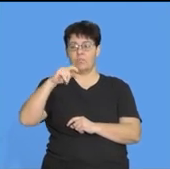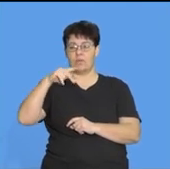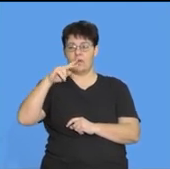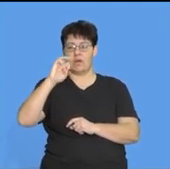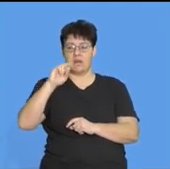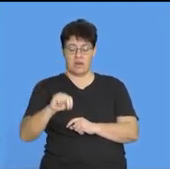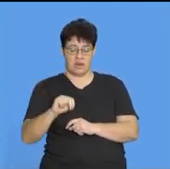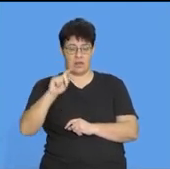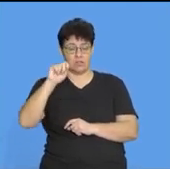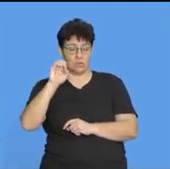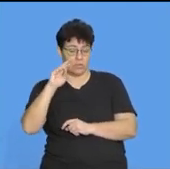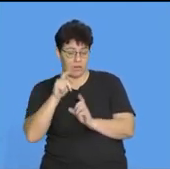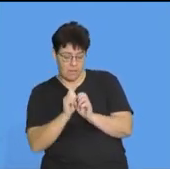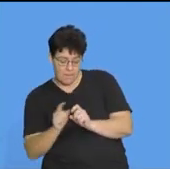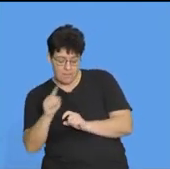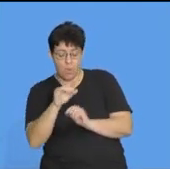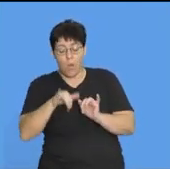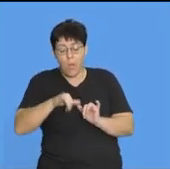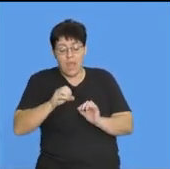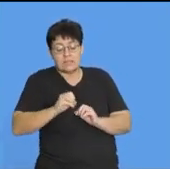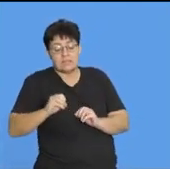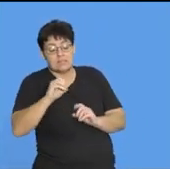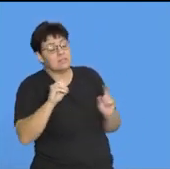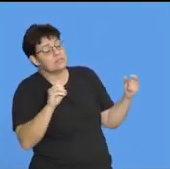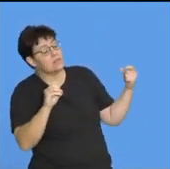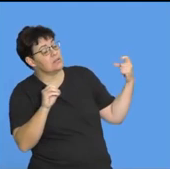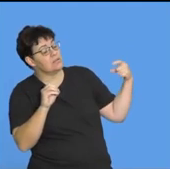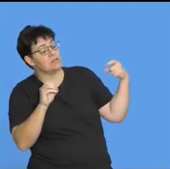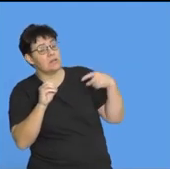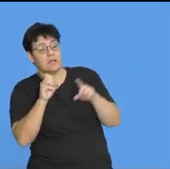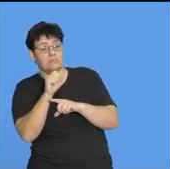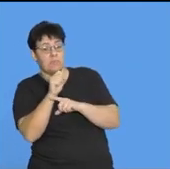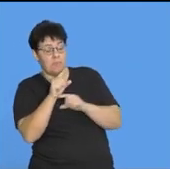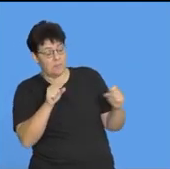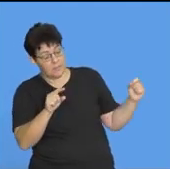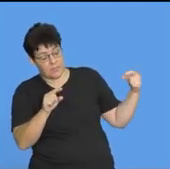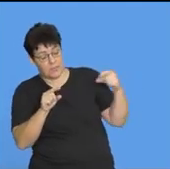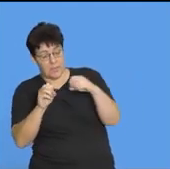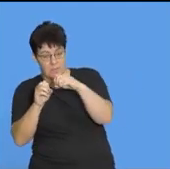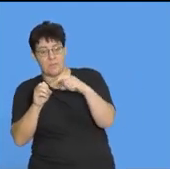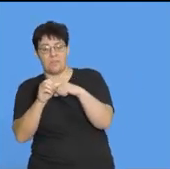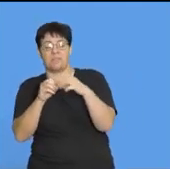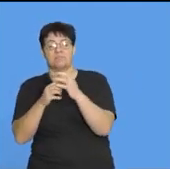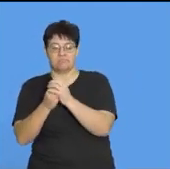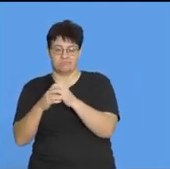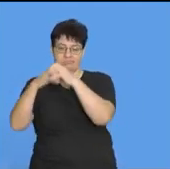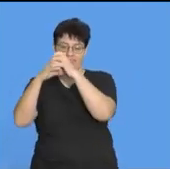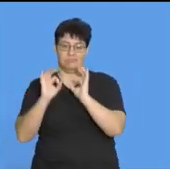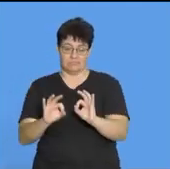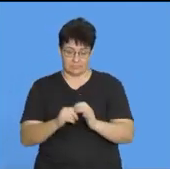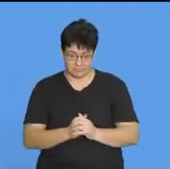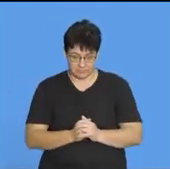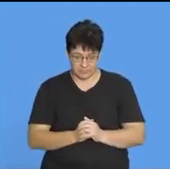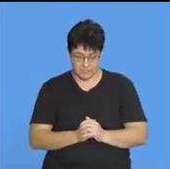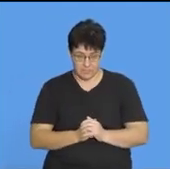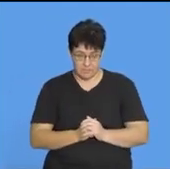anticipation of a sperm cell that may potentially be available for fertilization. We do know that the